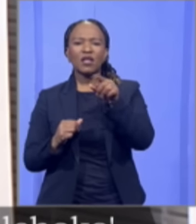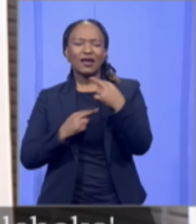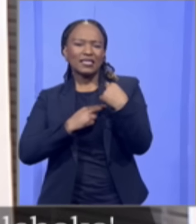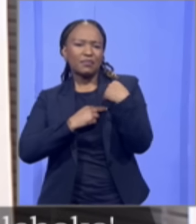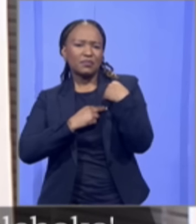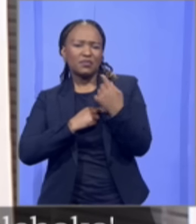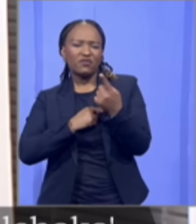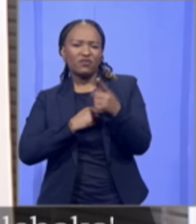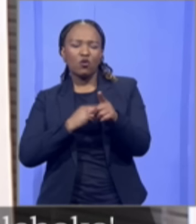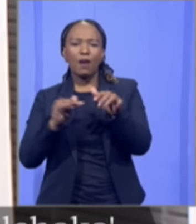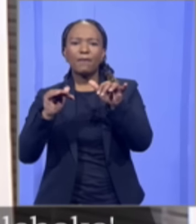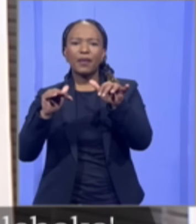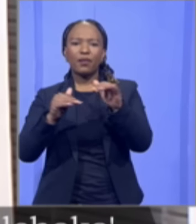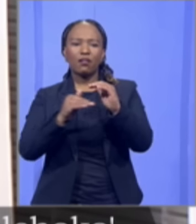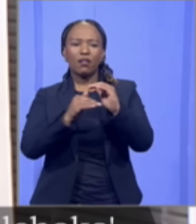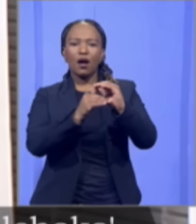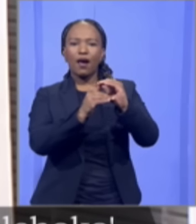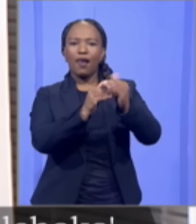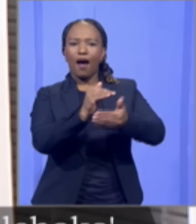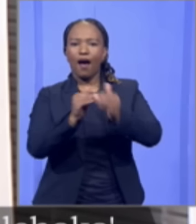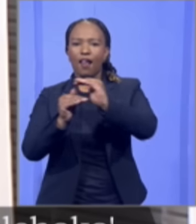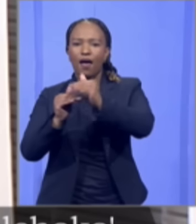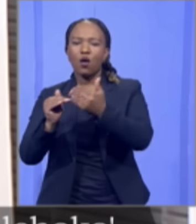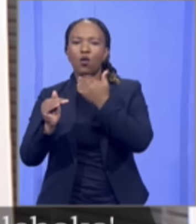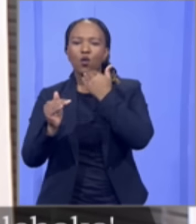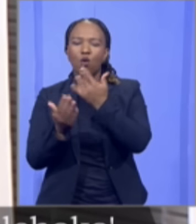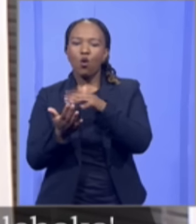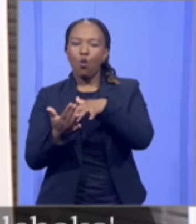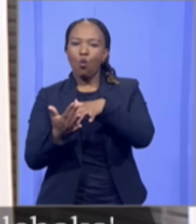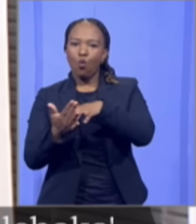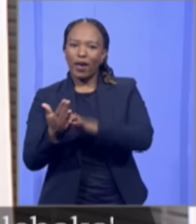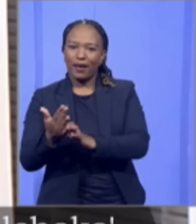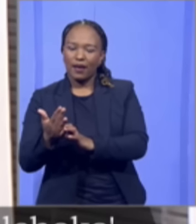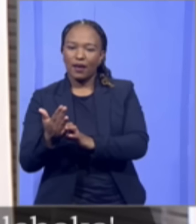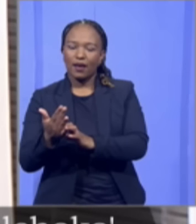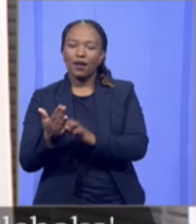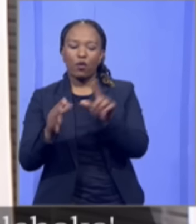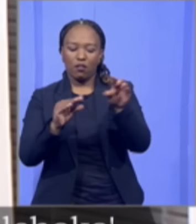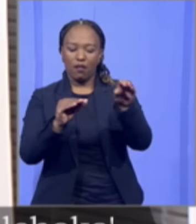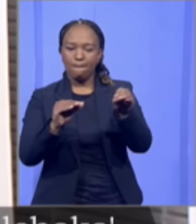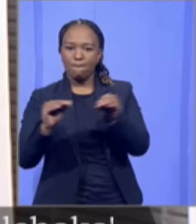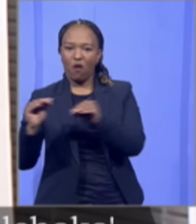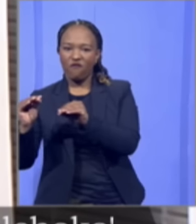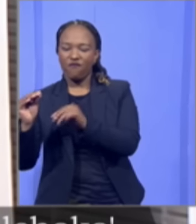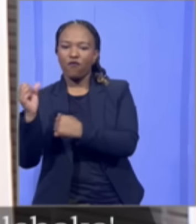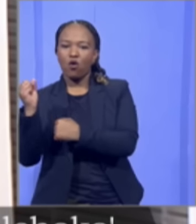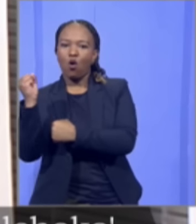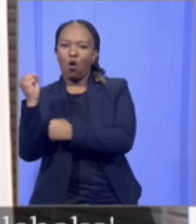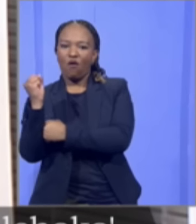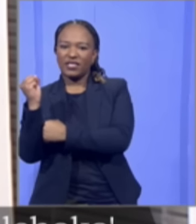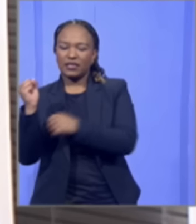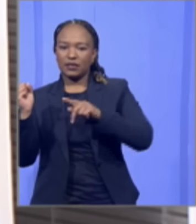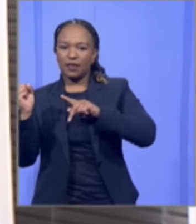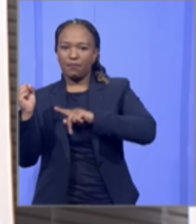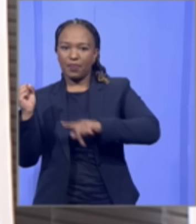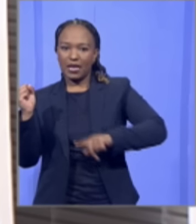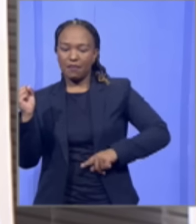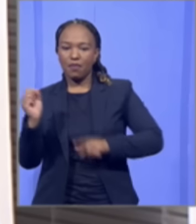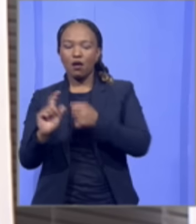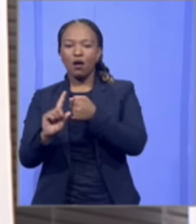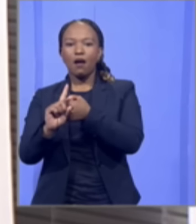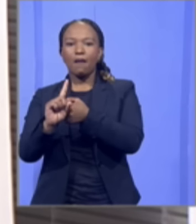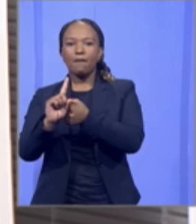our society will now be led from the office of the Premier. The fight against crime is going to